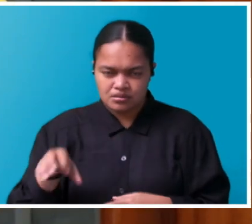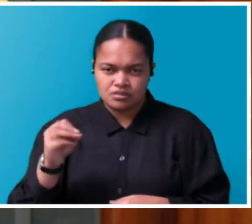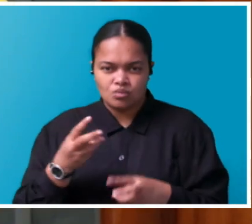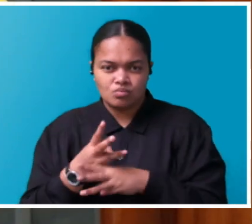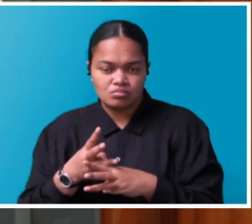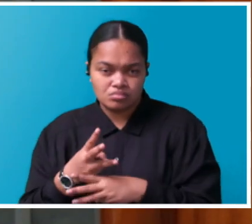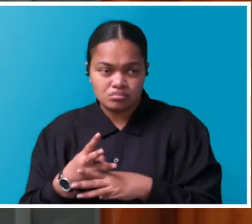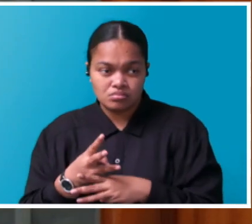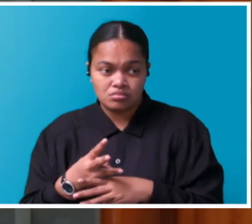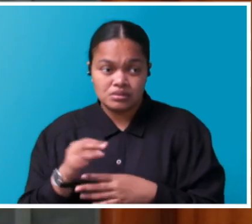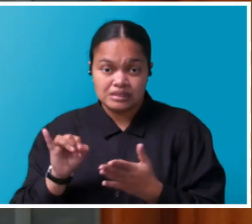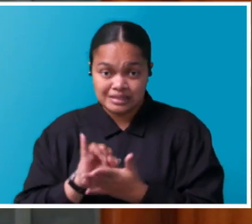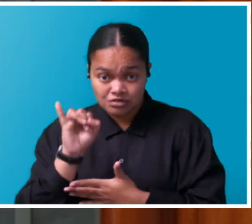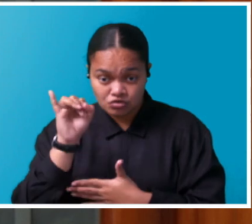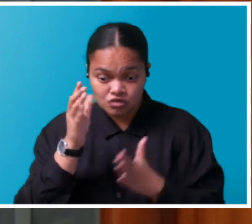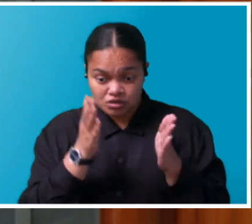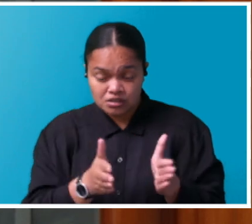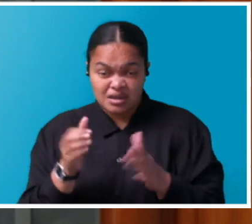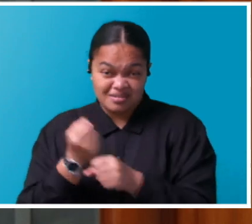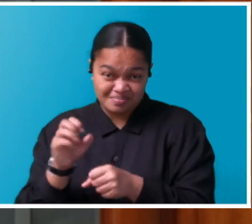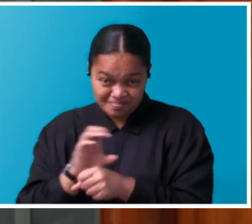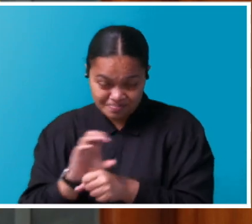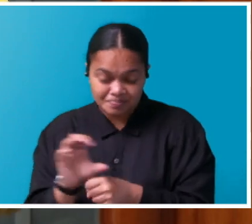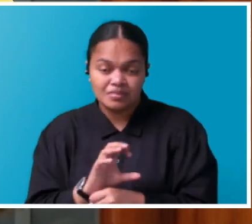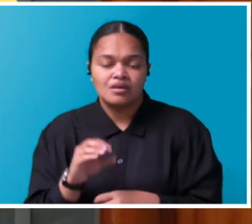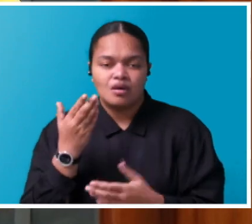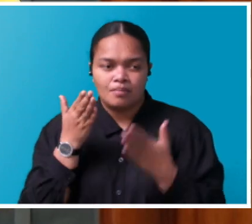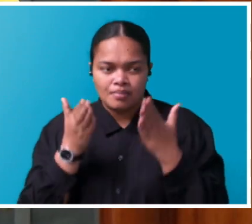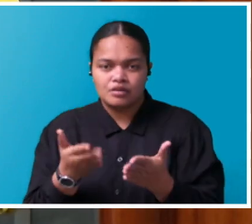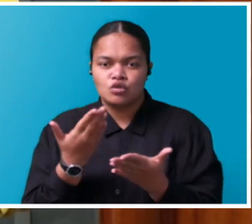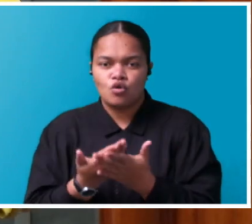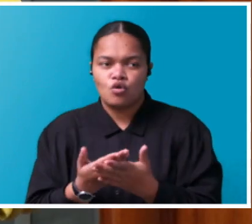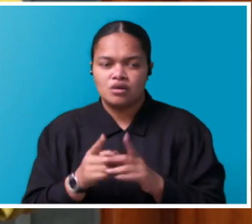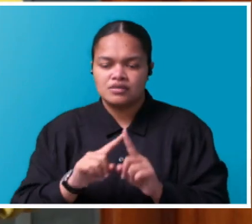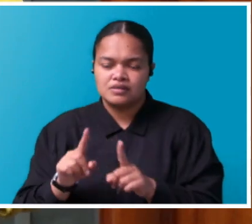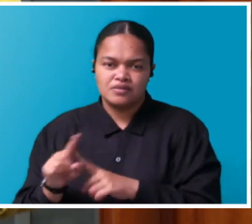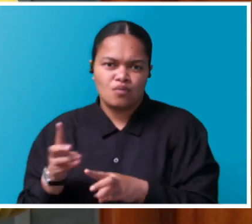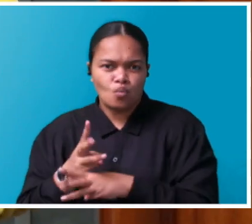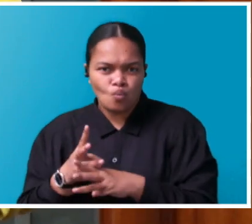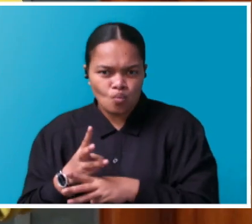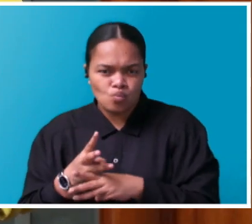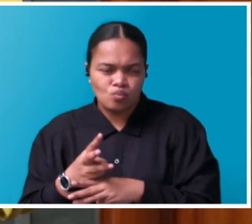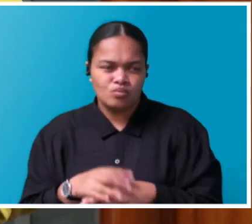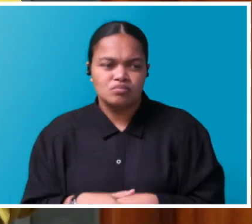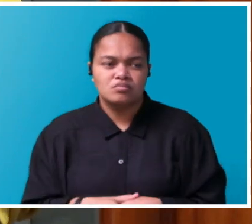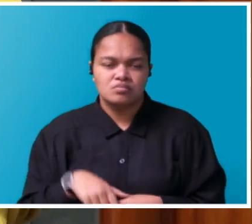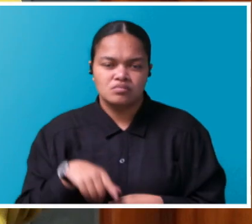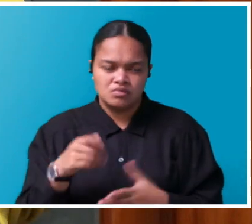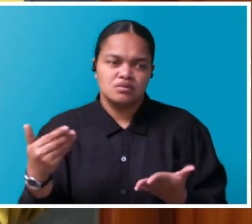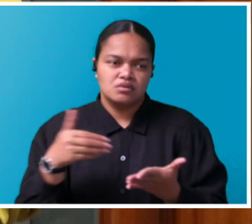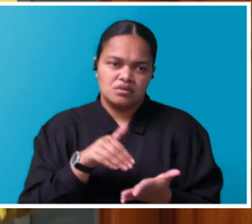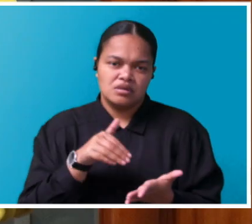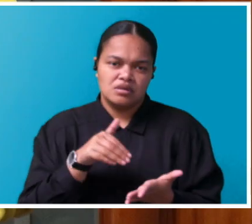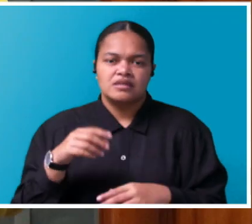market based primarily on the performances of tropic pine and the Fiji mahogany as the leading contributors to the